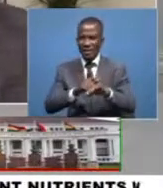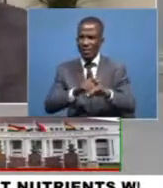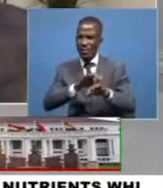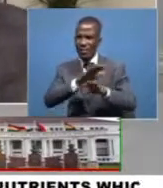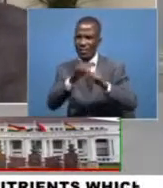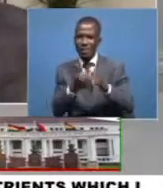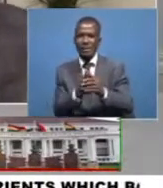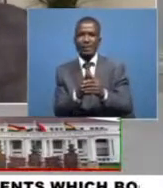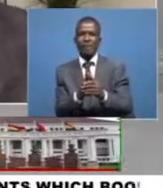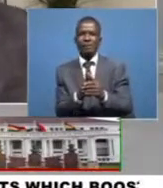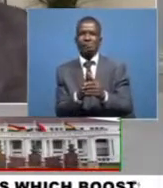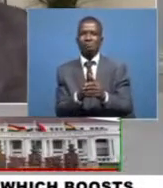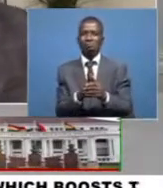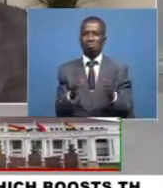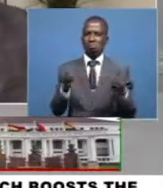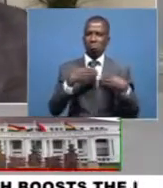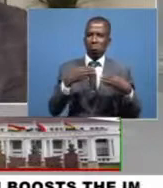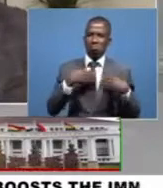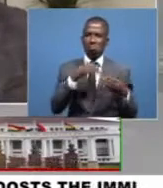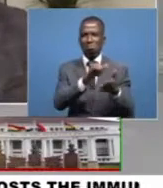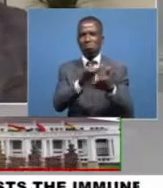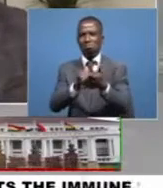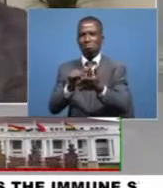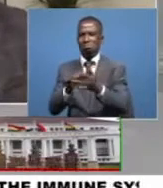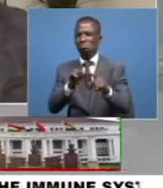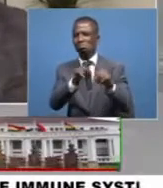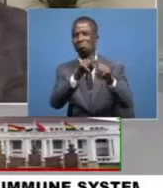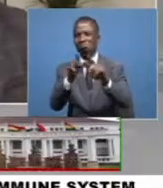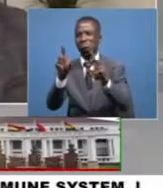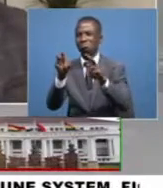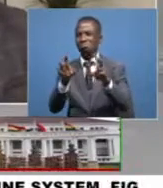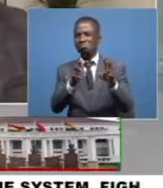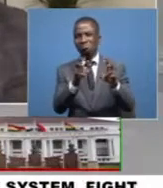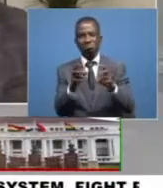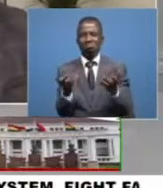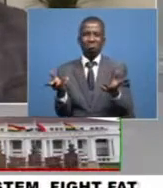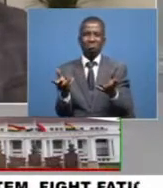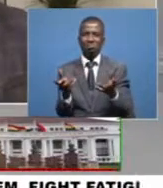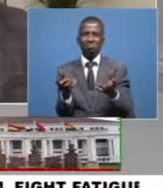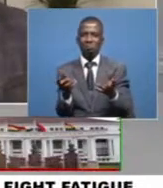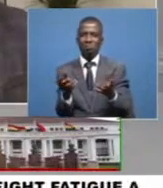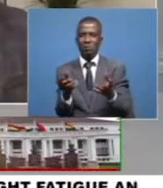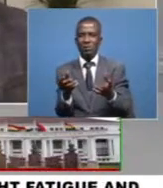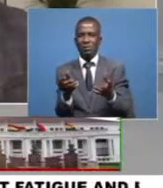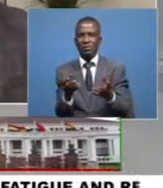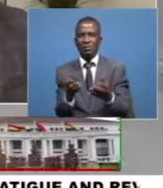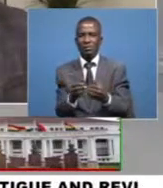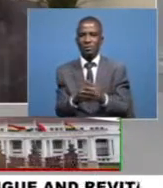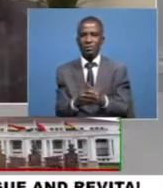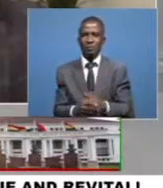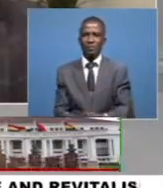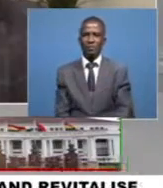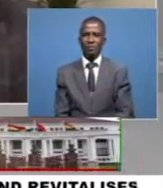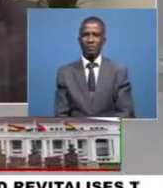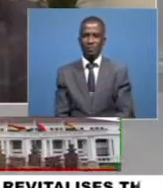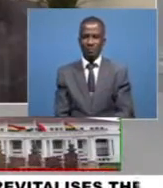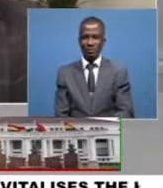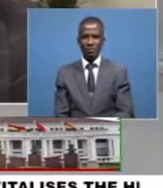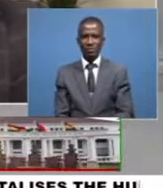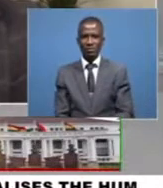instance, confessions, I believe, and other exceptions exist in terms of hearsay evidence. All right, and